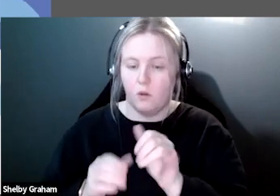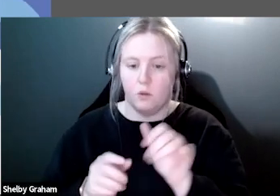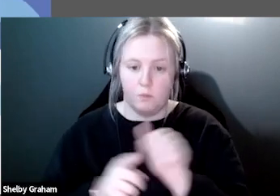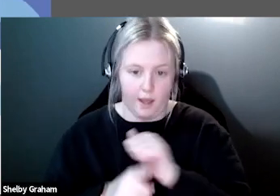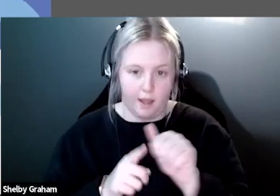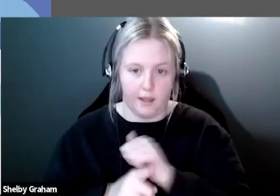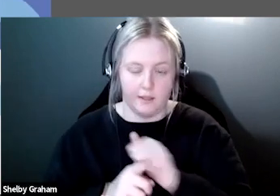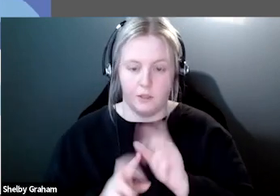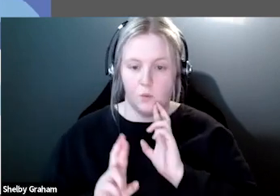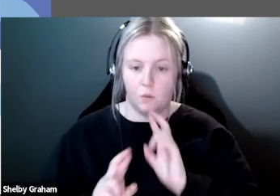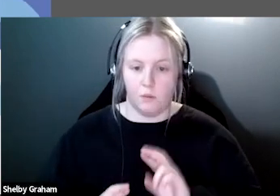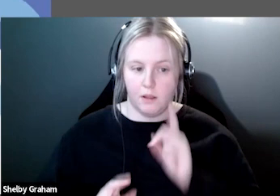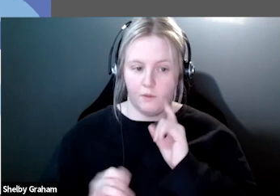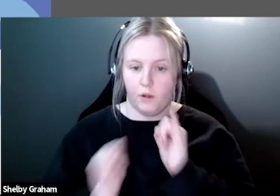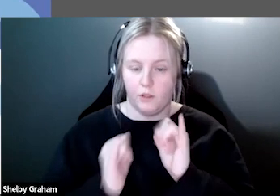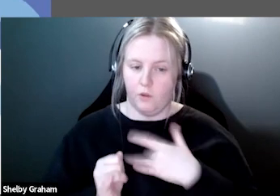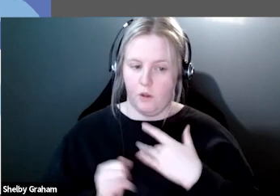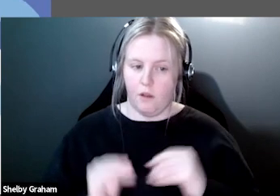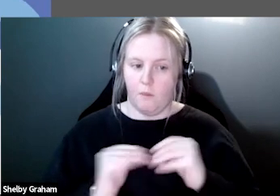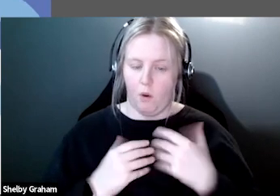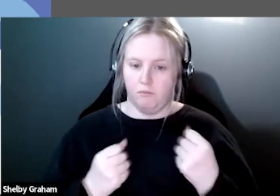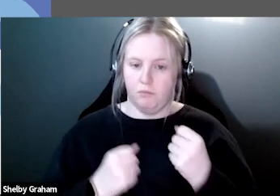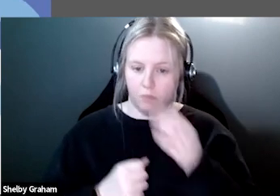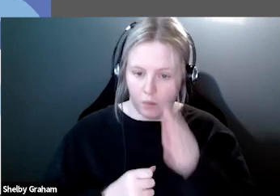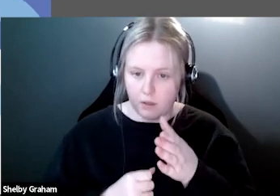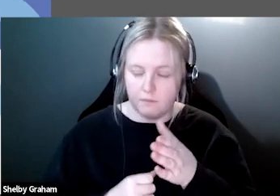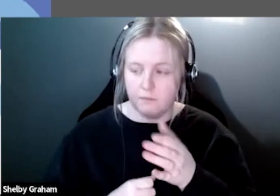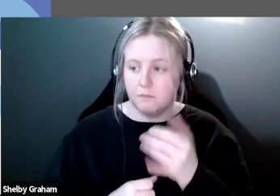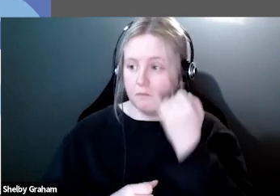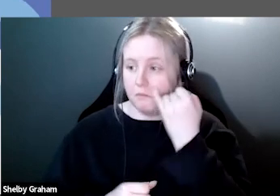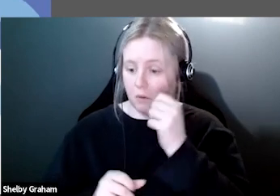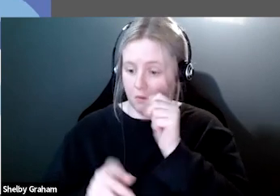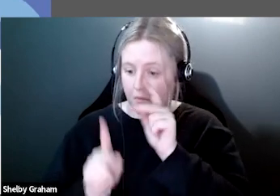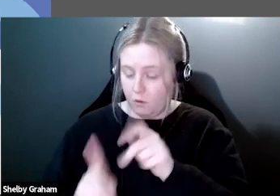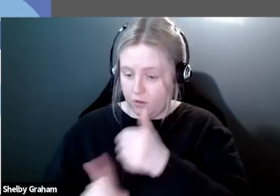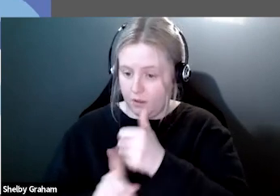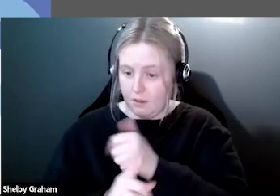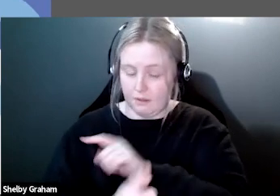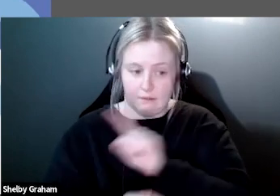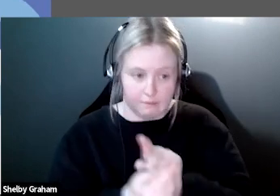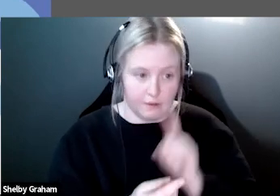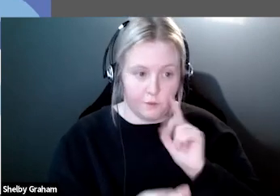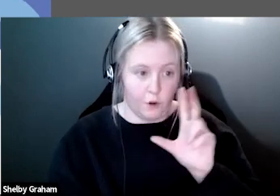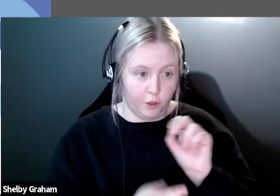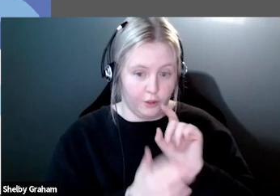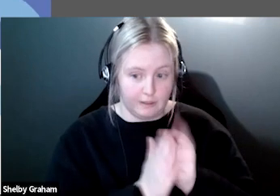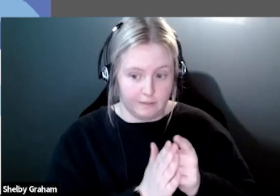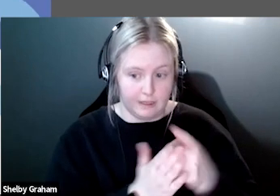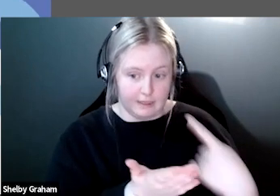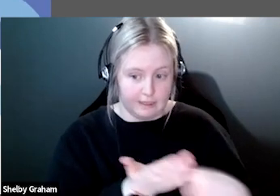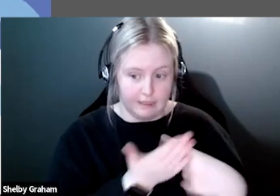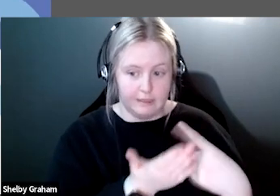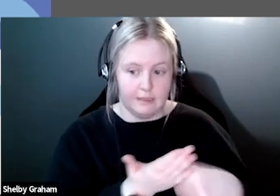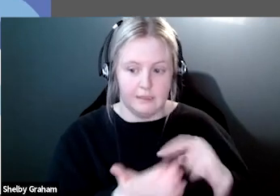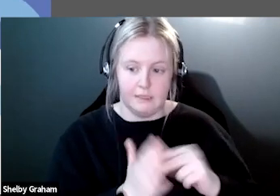so they may build their confidence. When participants finally meet the employer partner for a 30-minute coffee chat, they are prepared to confidently